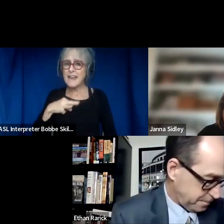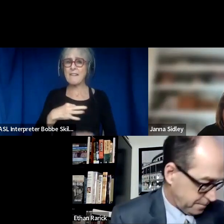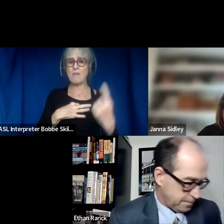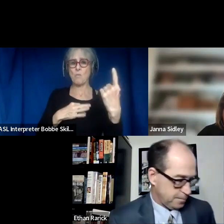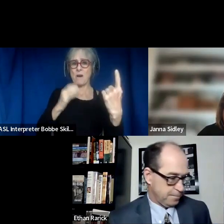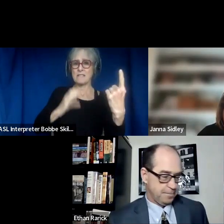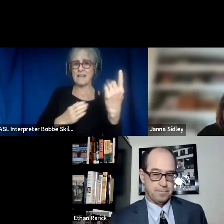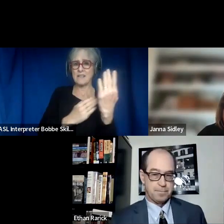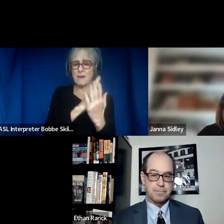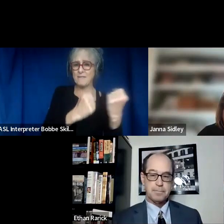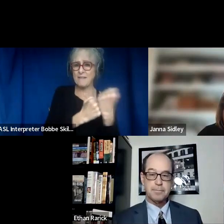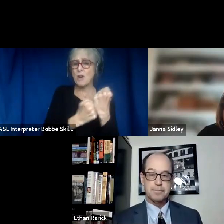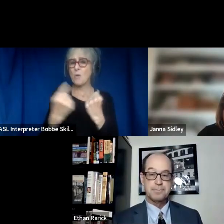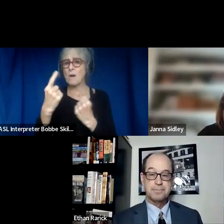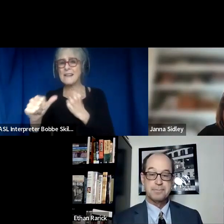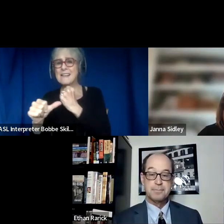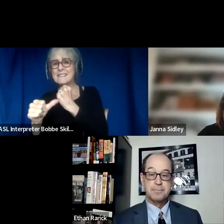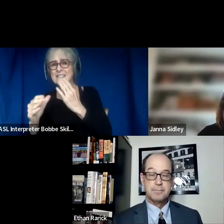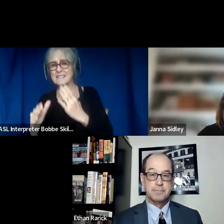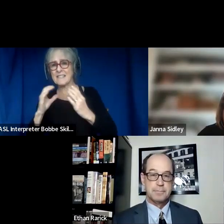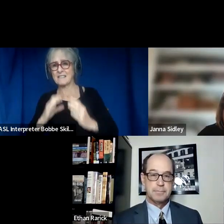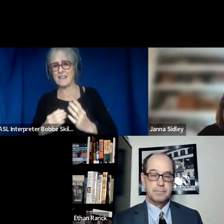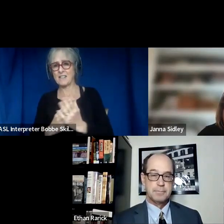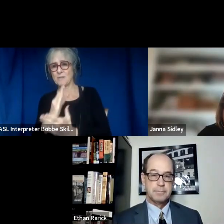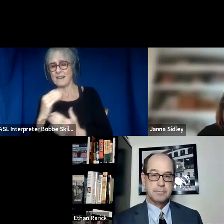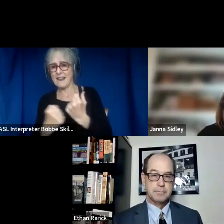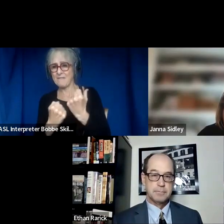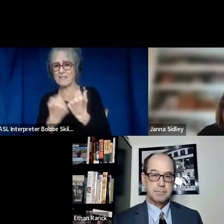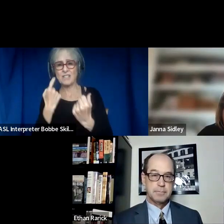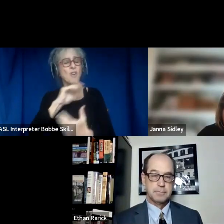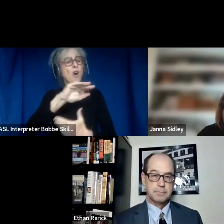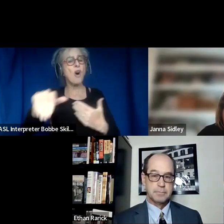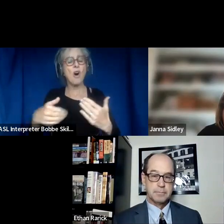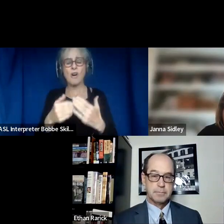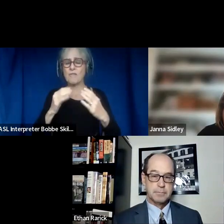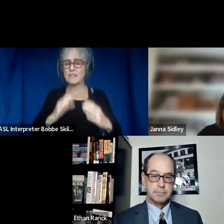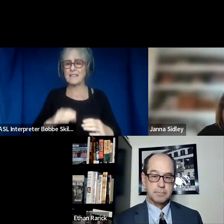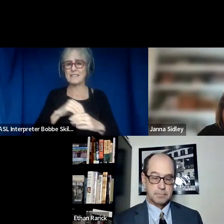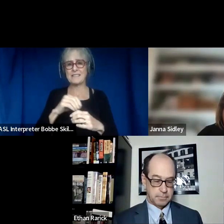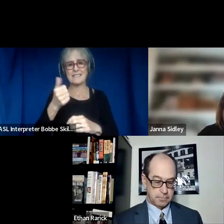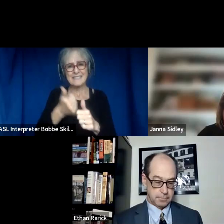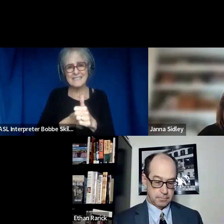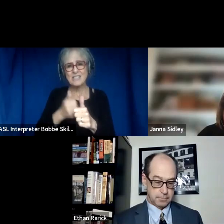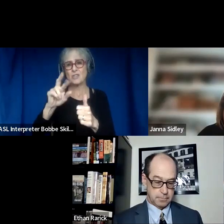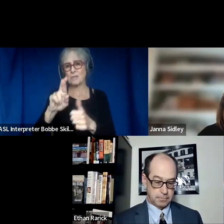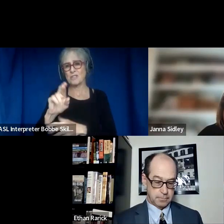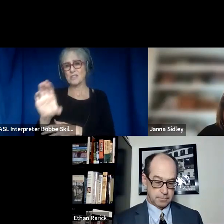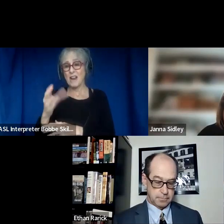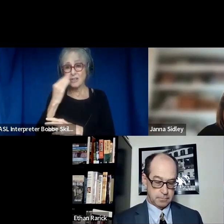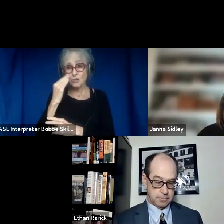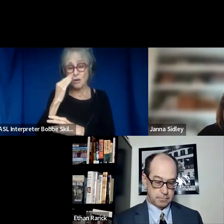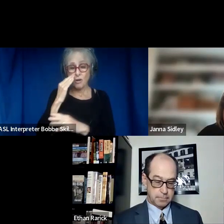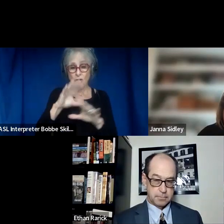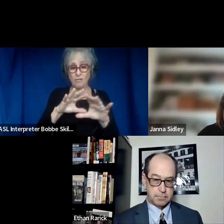one assistant client's rights advocate for all of the clients of each regional center. And the populations of the regional